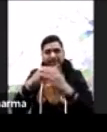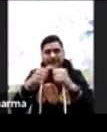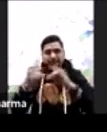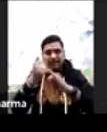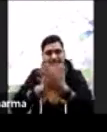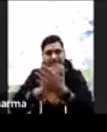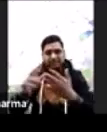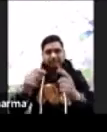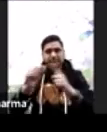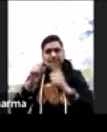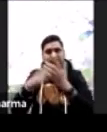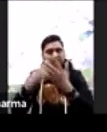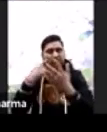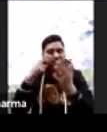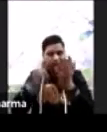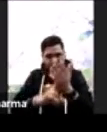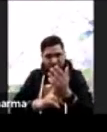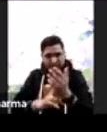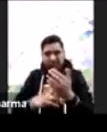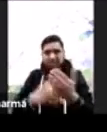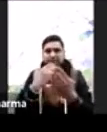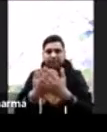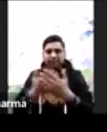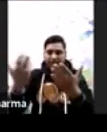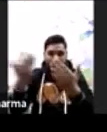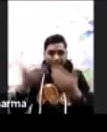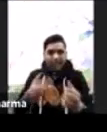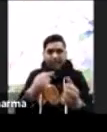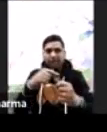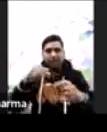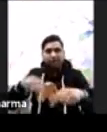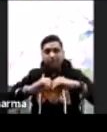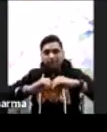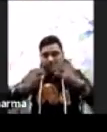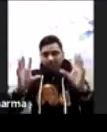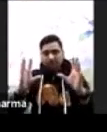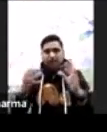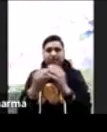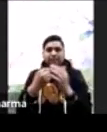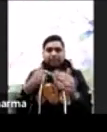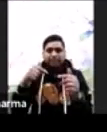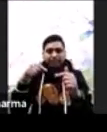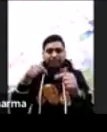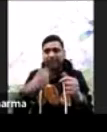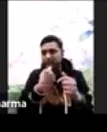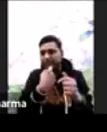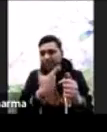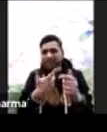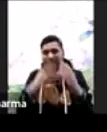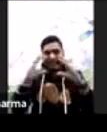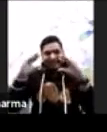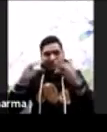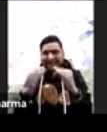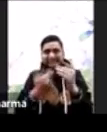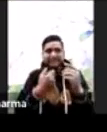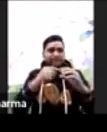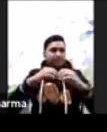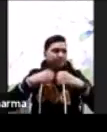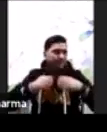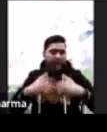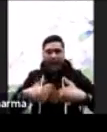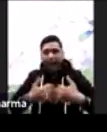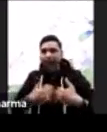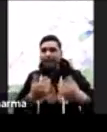we actually probe on, and we really feel very proud, not just can't smile enough in order to, see how happy we